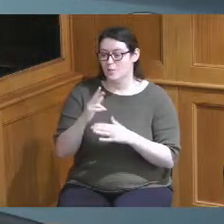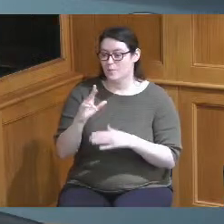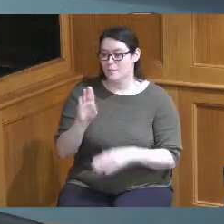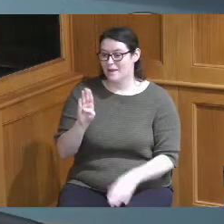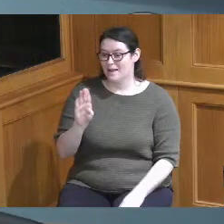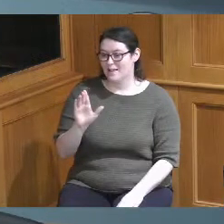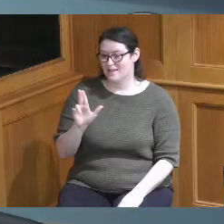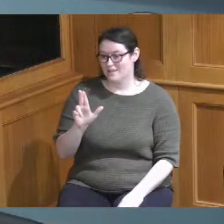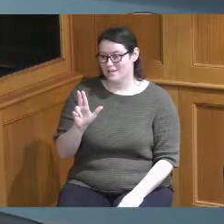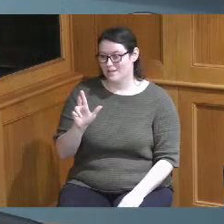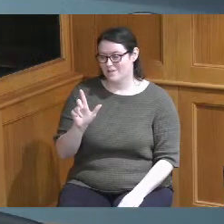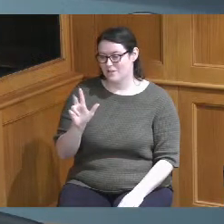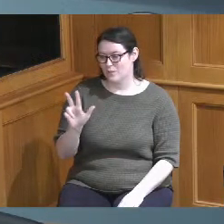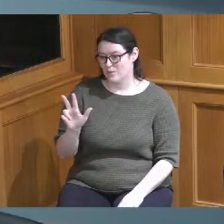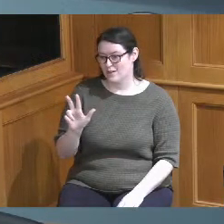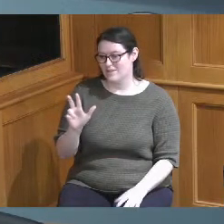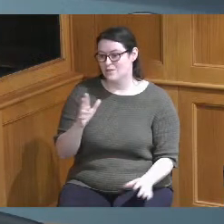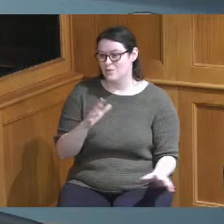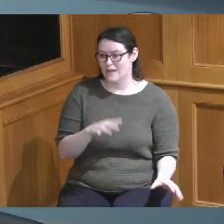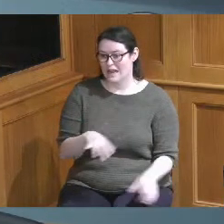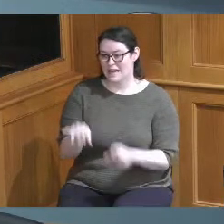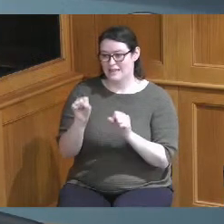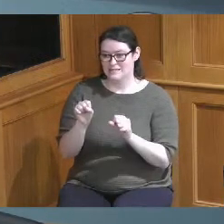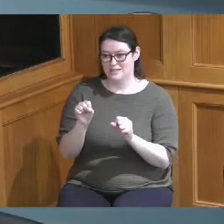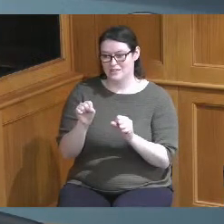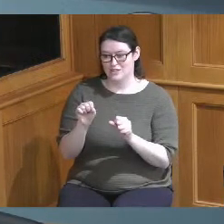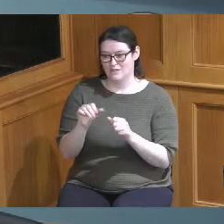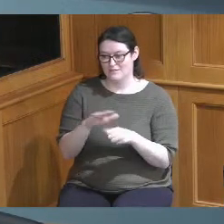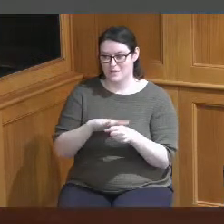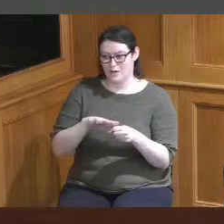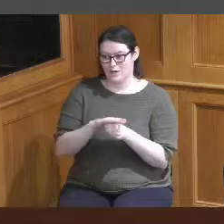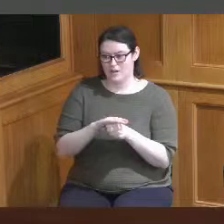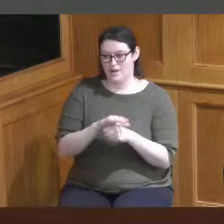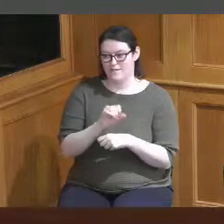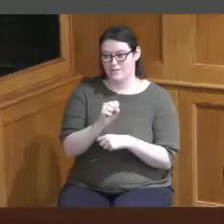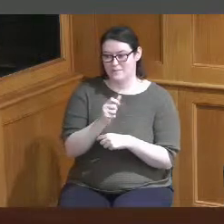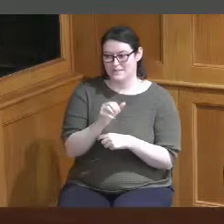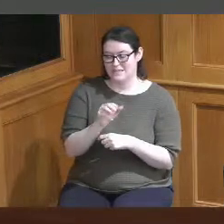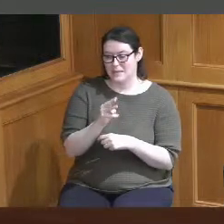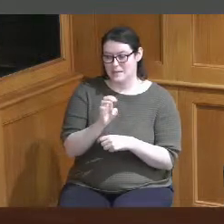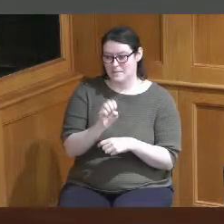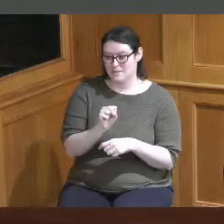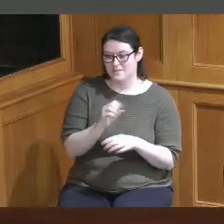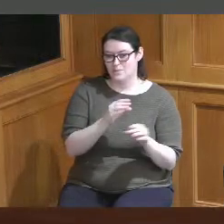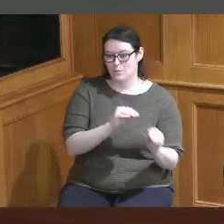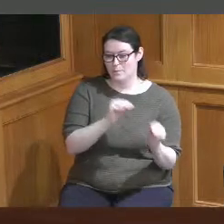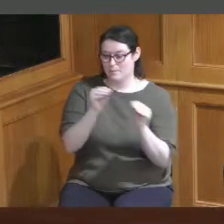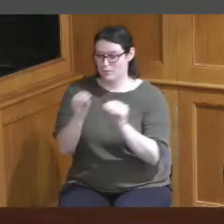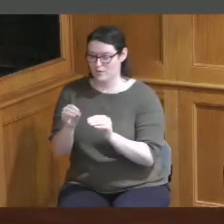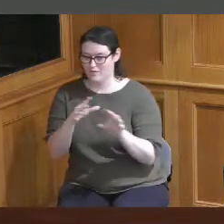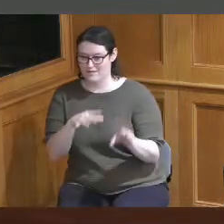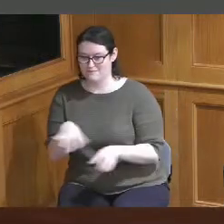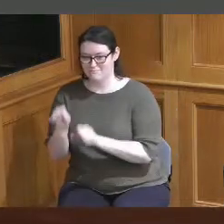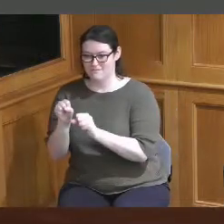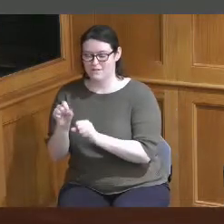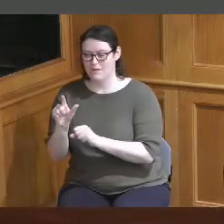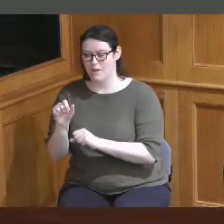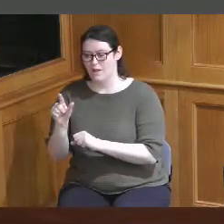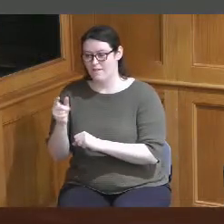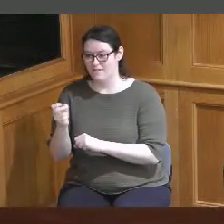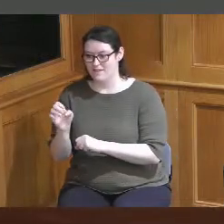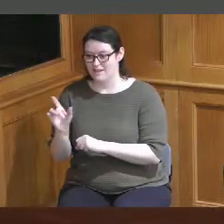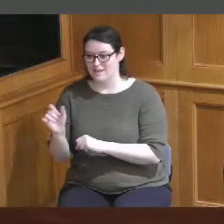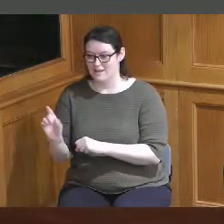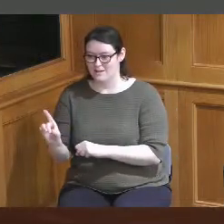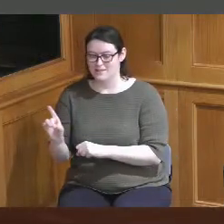a petition for annexation of territory from Sims Township to City of Loveland. This item is just to receive for the record and